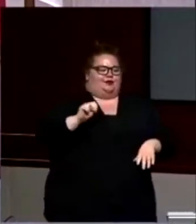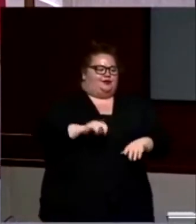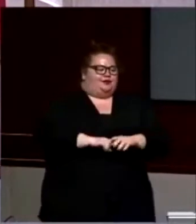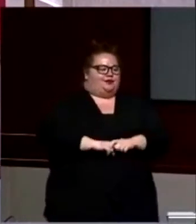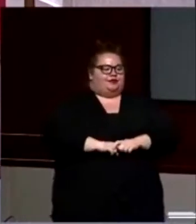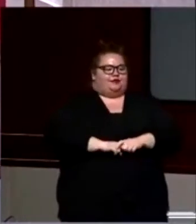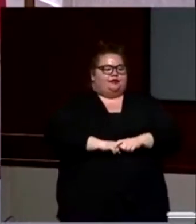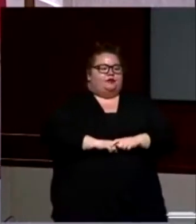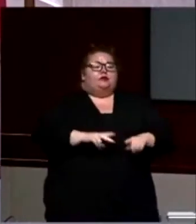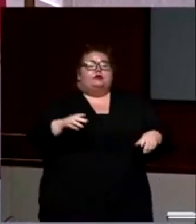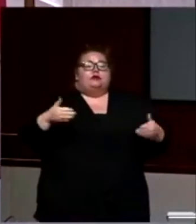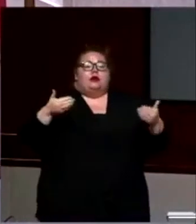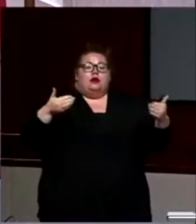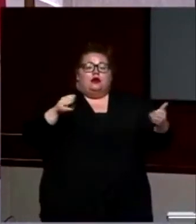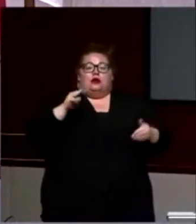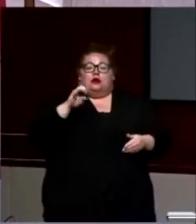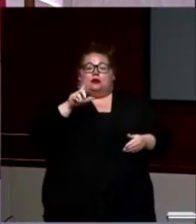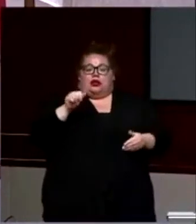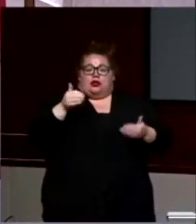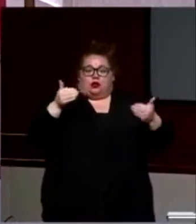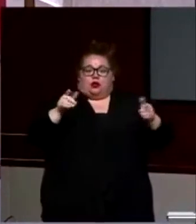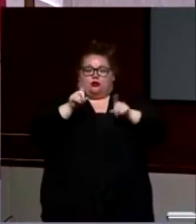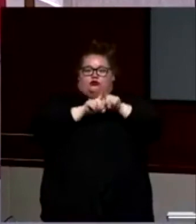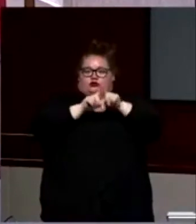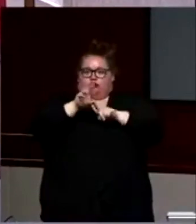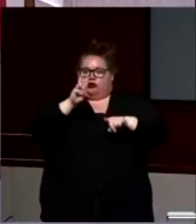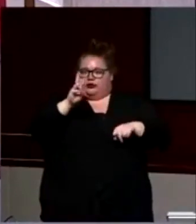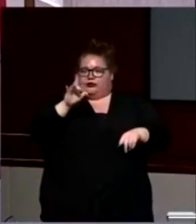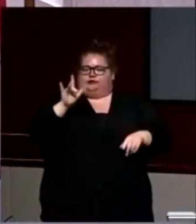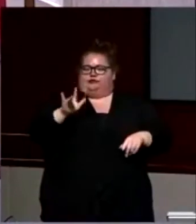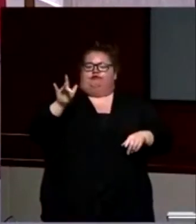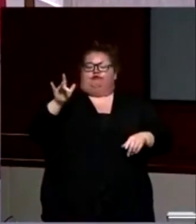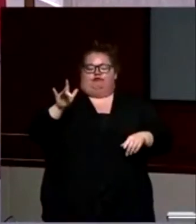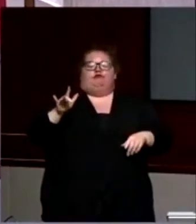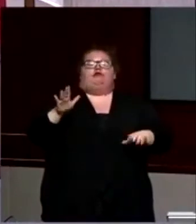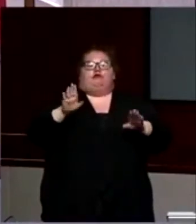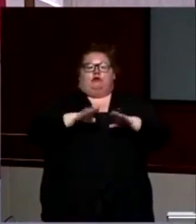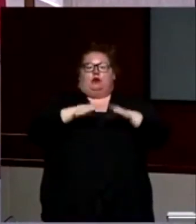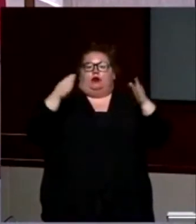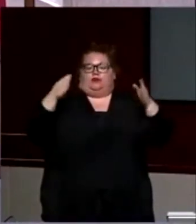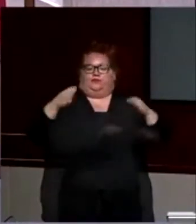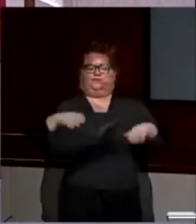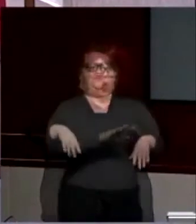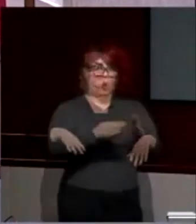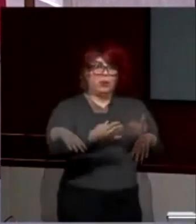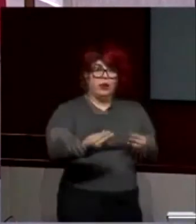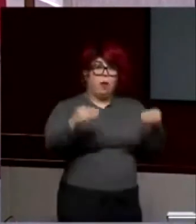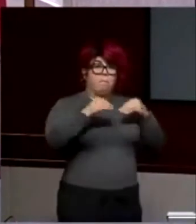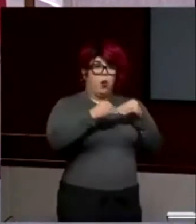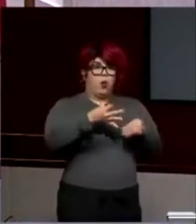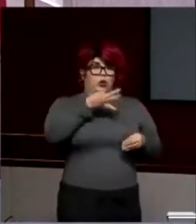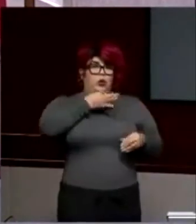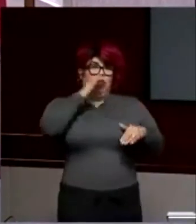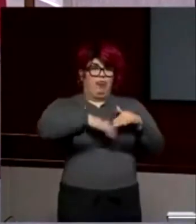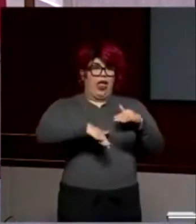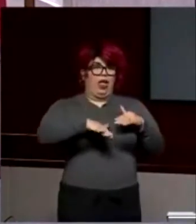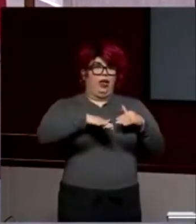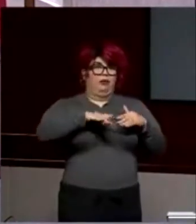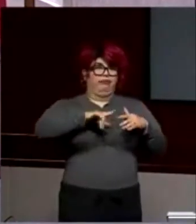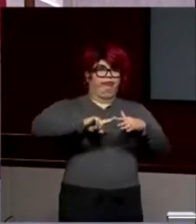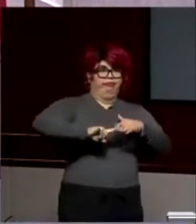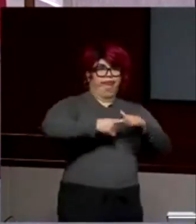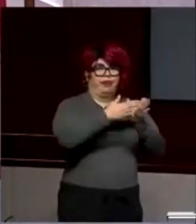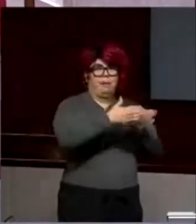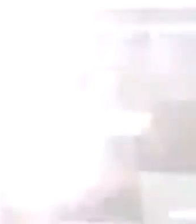and responsible manner. To accomplish that, the county has put together a committee to work with local businesses to help businesses understand opening their doors